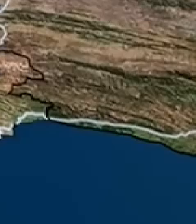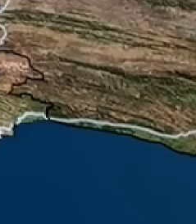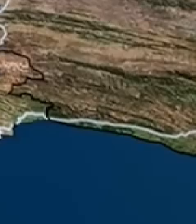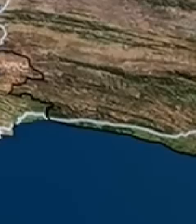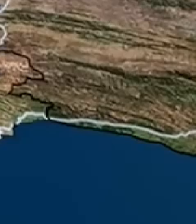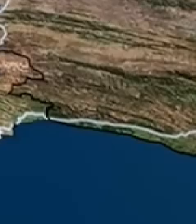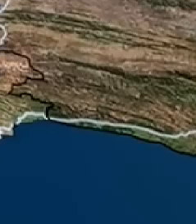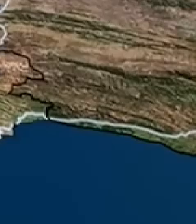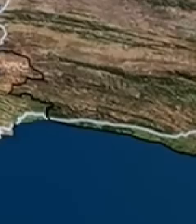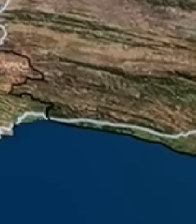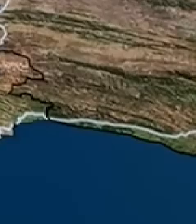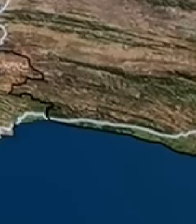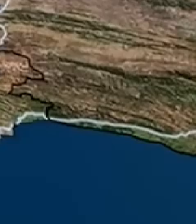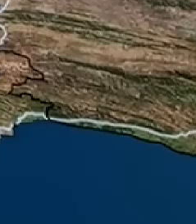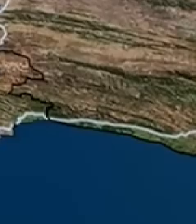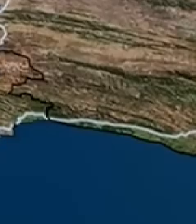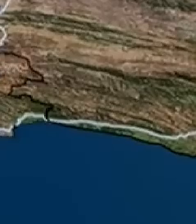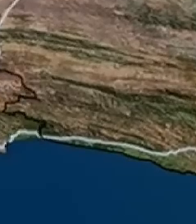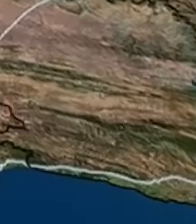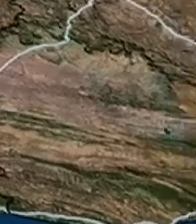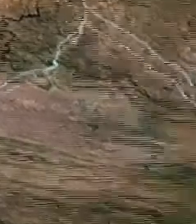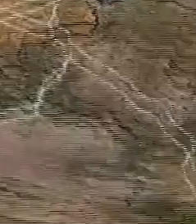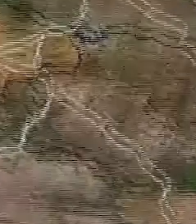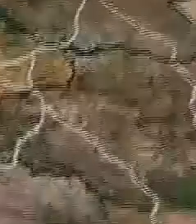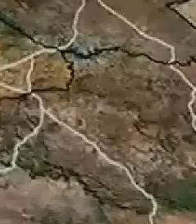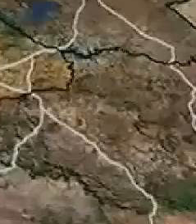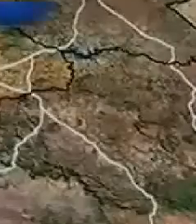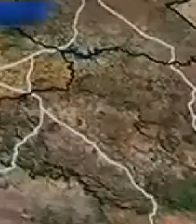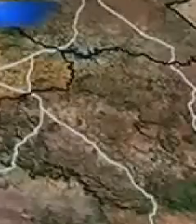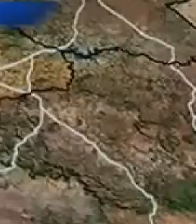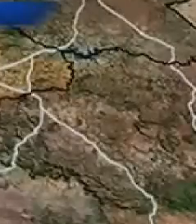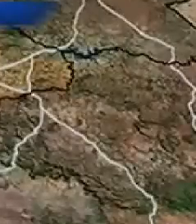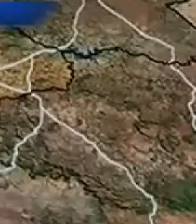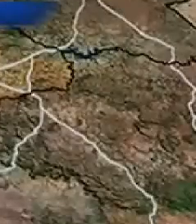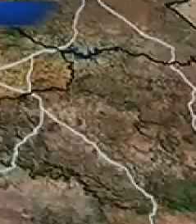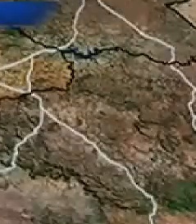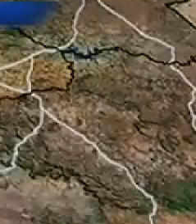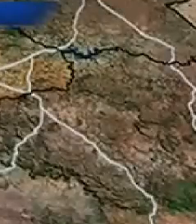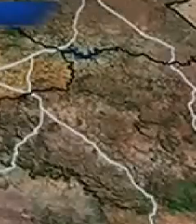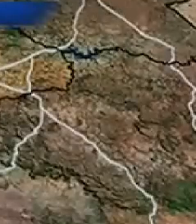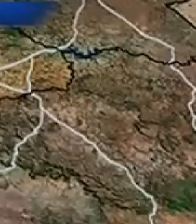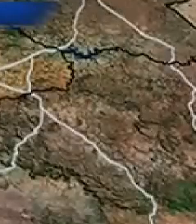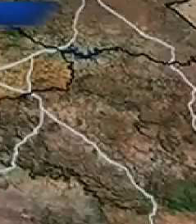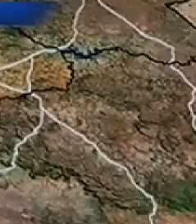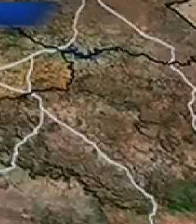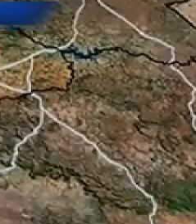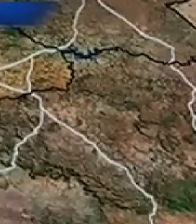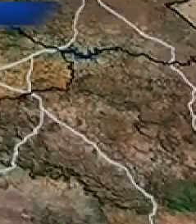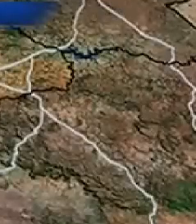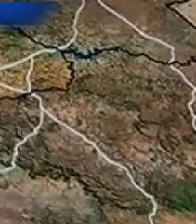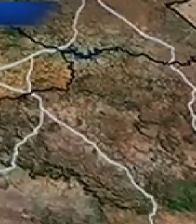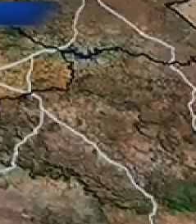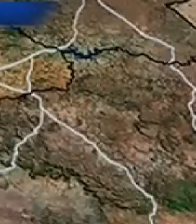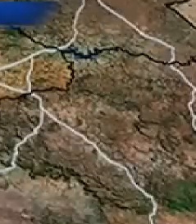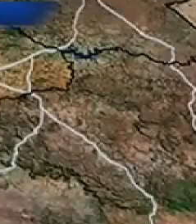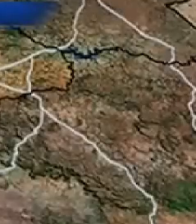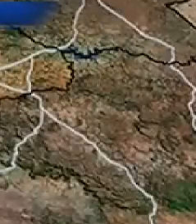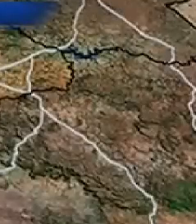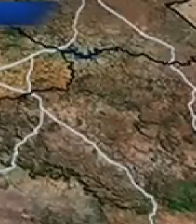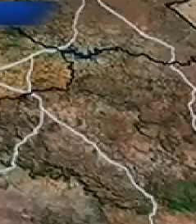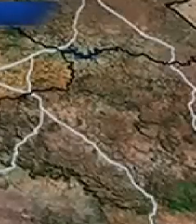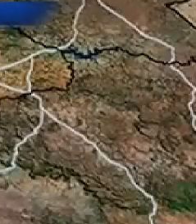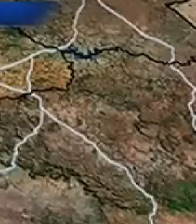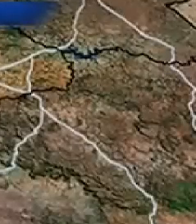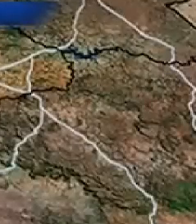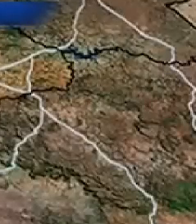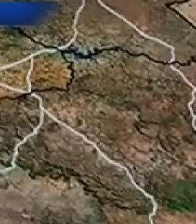a jading a duma re sentse o hlakile fere di gradi di rita fela ho mashome a mabedi a metse e mene ka ofela kapa le boa re tlebela ka re a pintone setse ke sabela